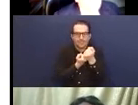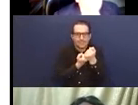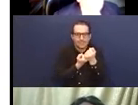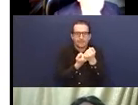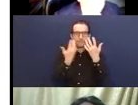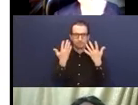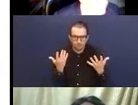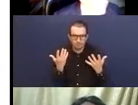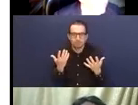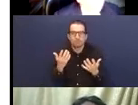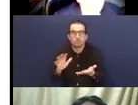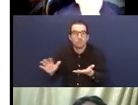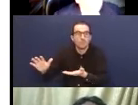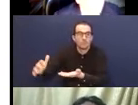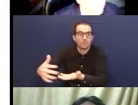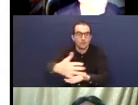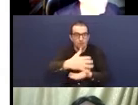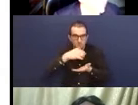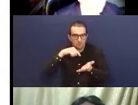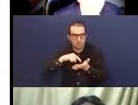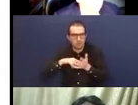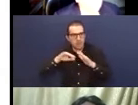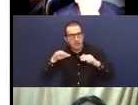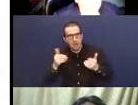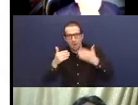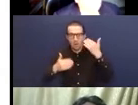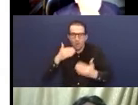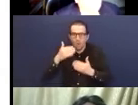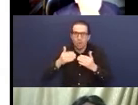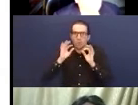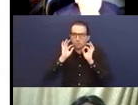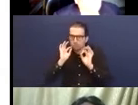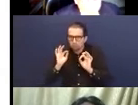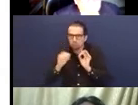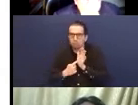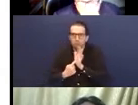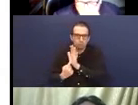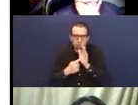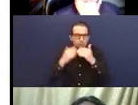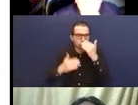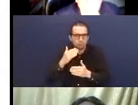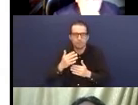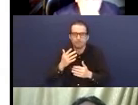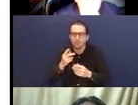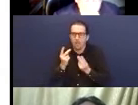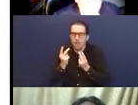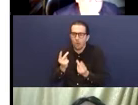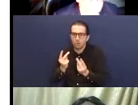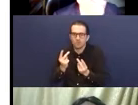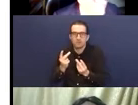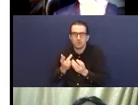level needs to happen to influence those required to create data. This is beginning and